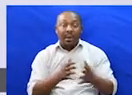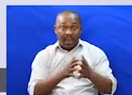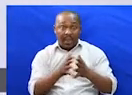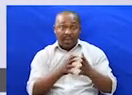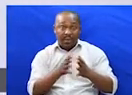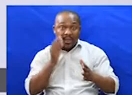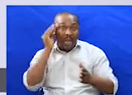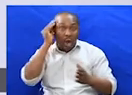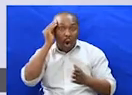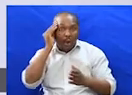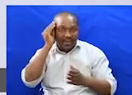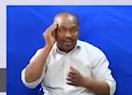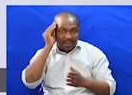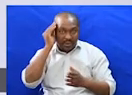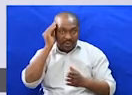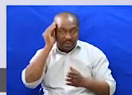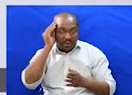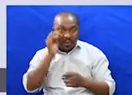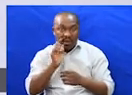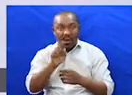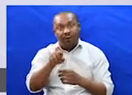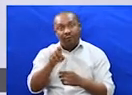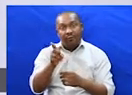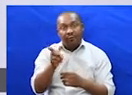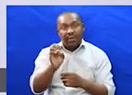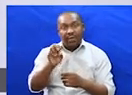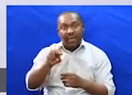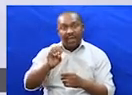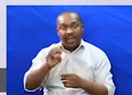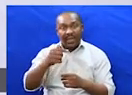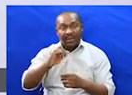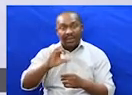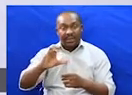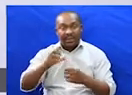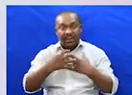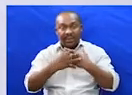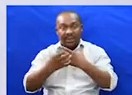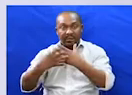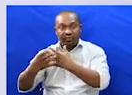concept of genetic material.